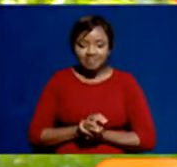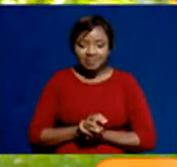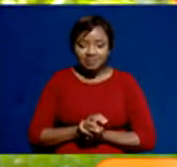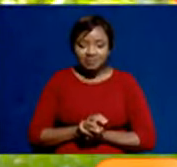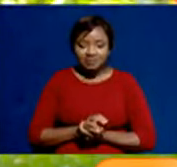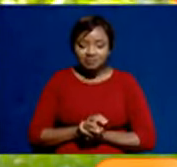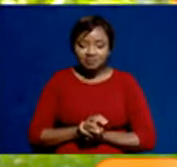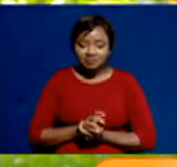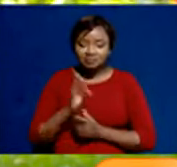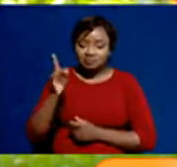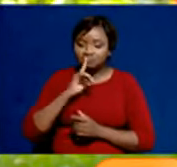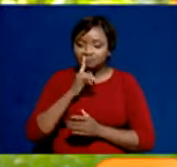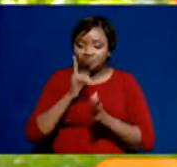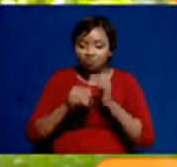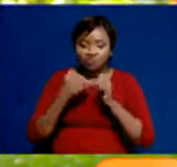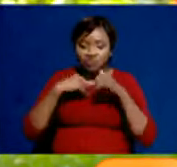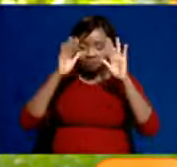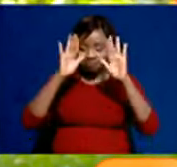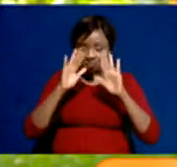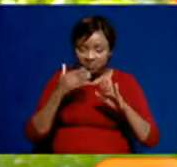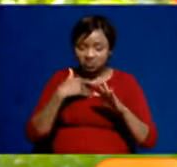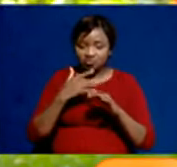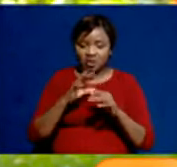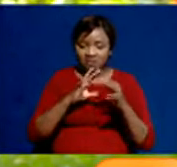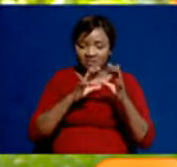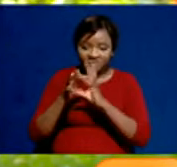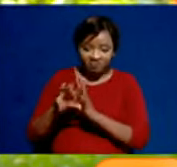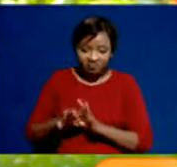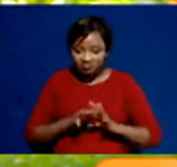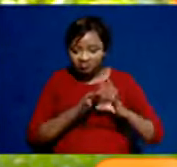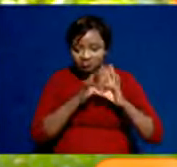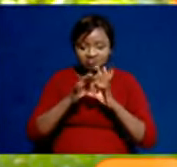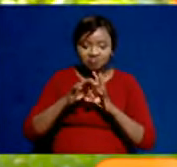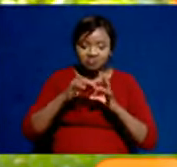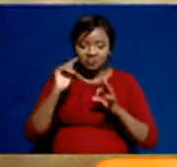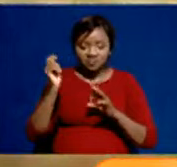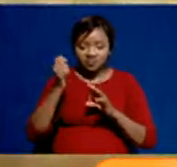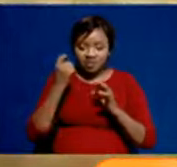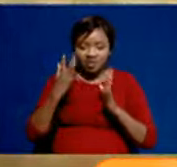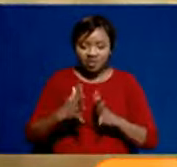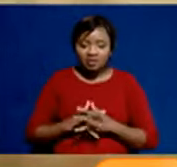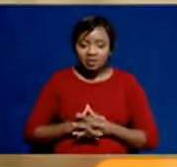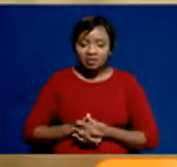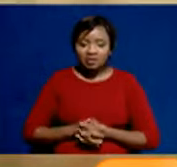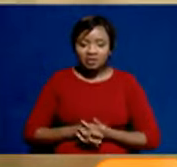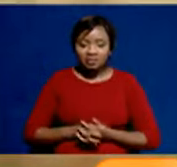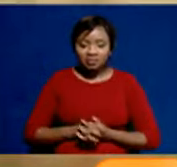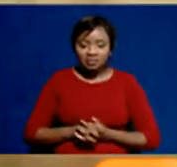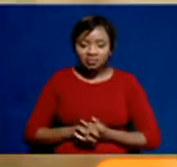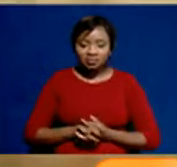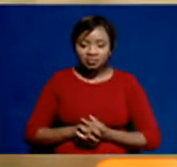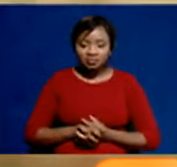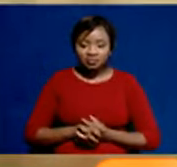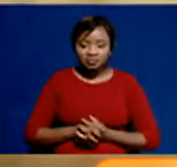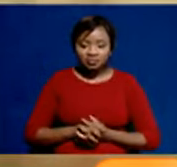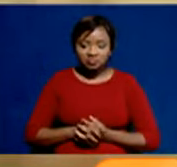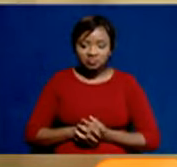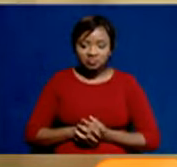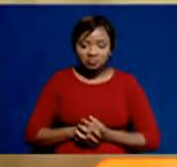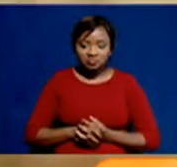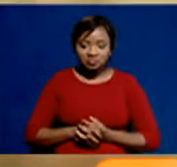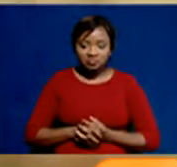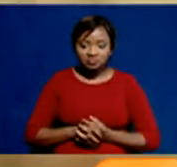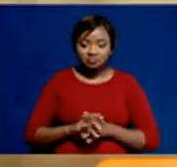build relations and to secure opportunities for Kenyans. It is important, but when you make so many